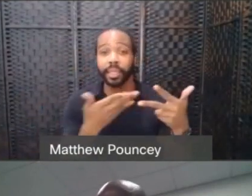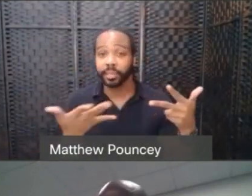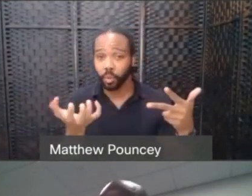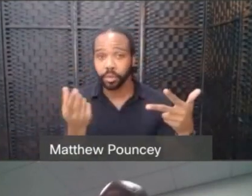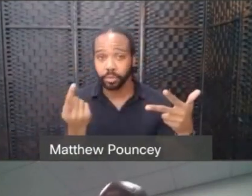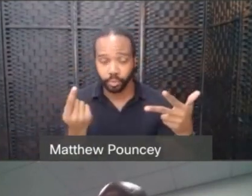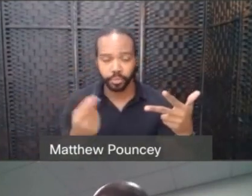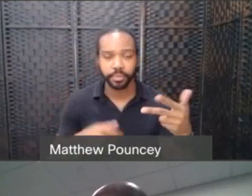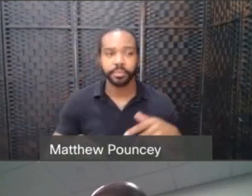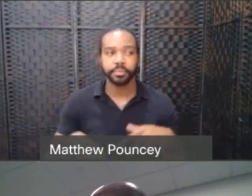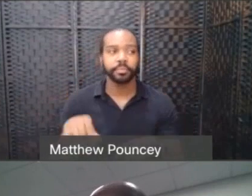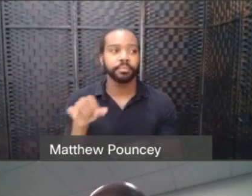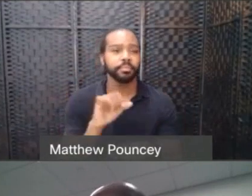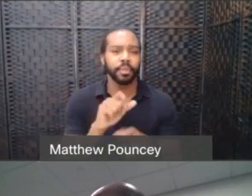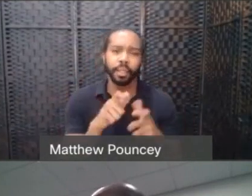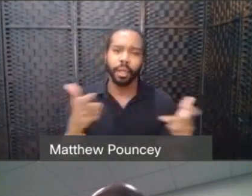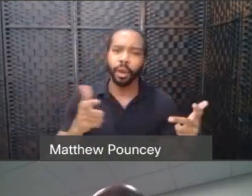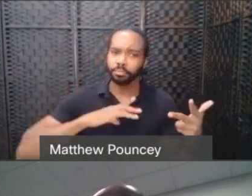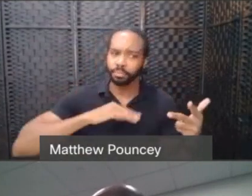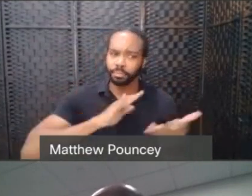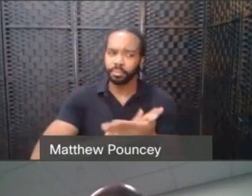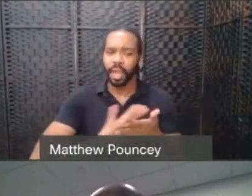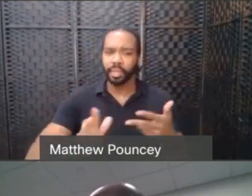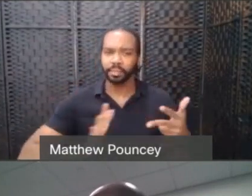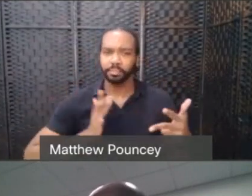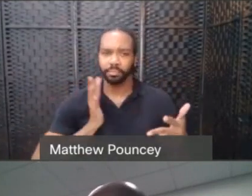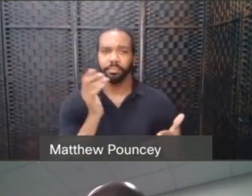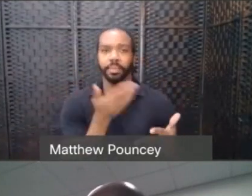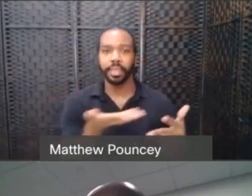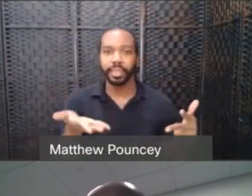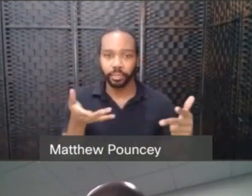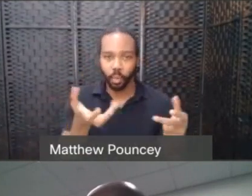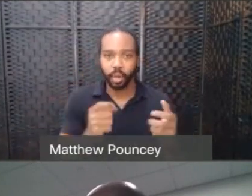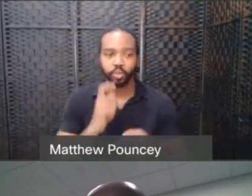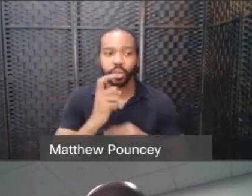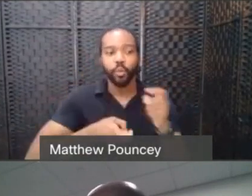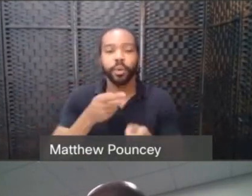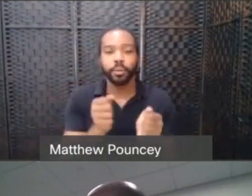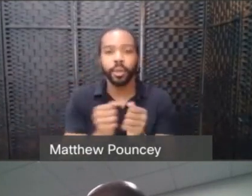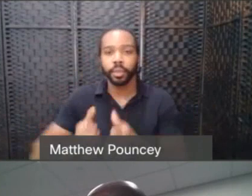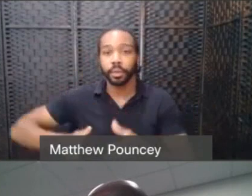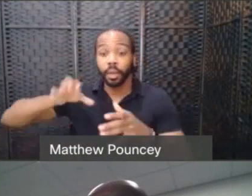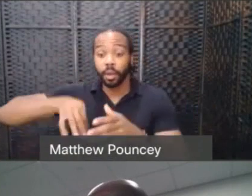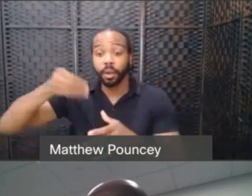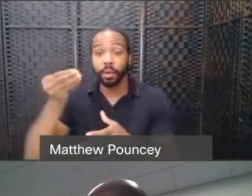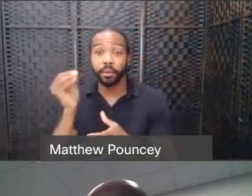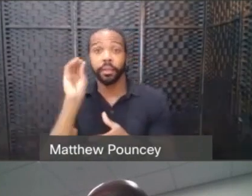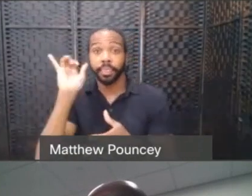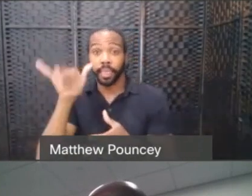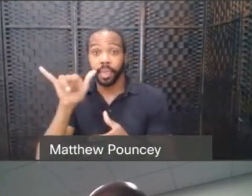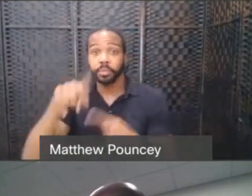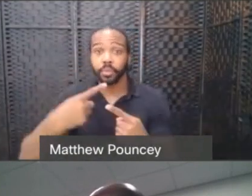to, kind of large ticket items that we wanted to give away with on a raffle that we're actually having on July